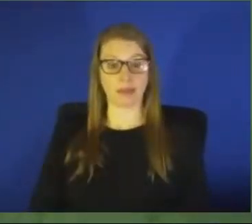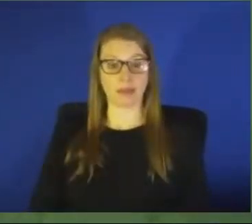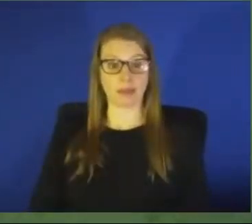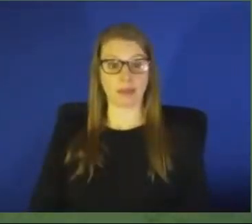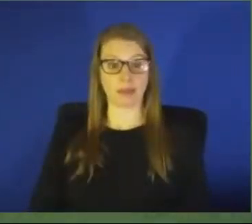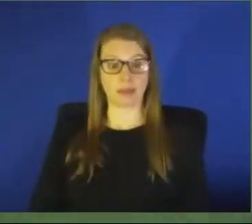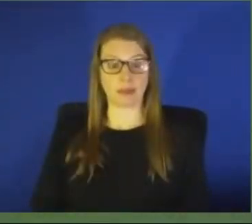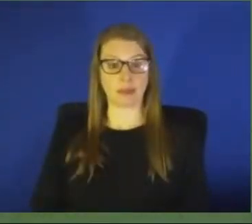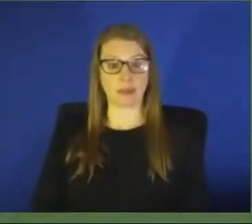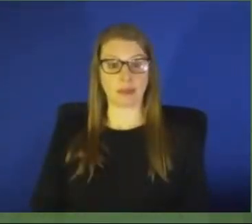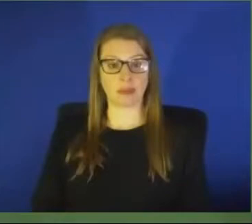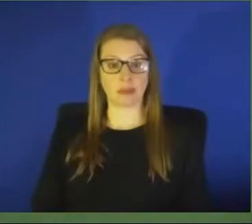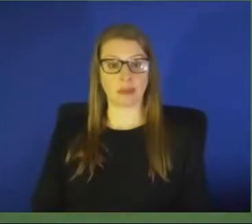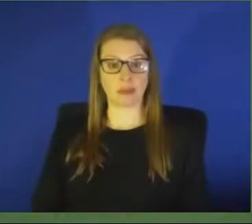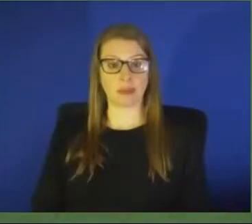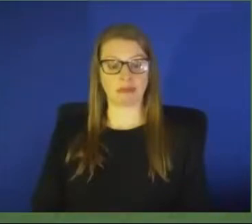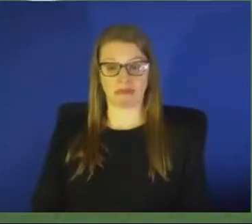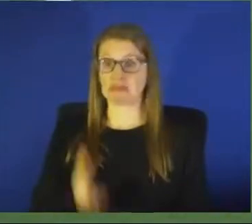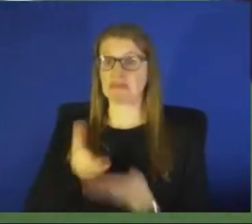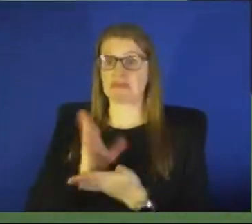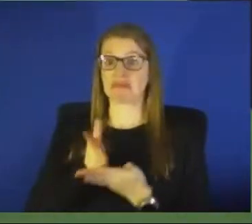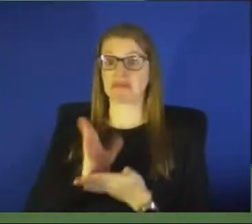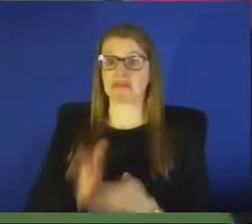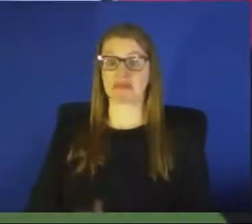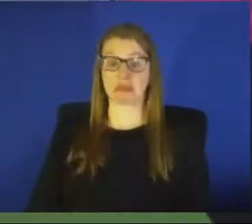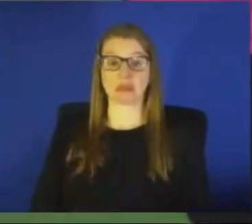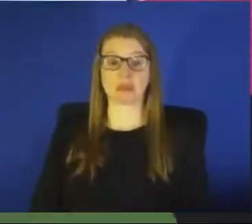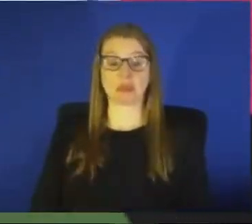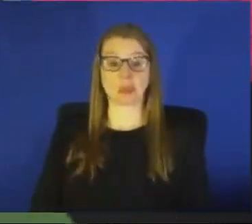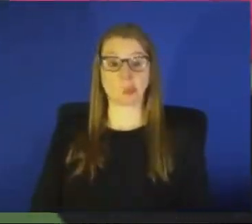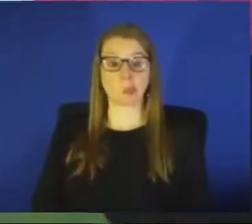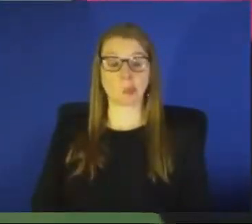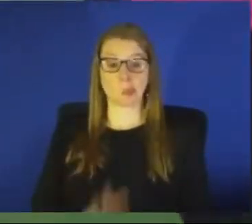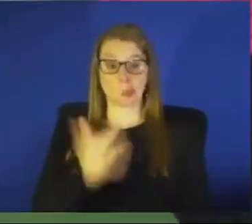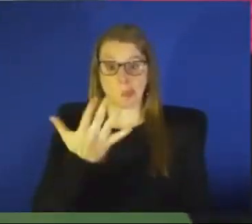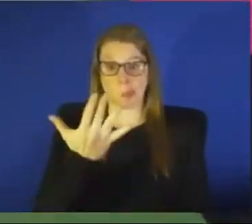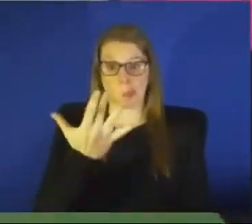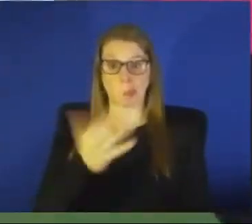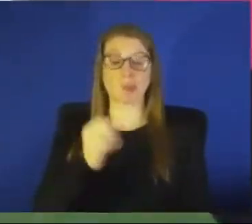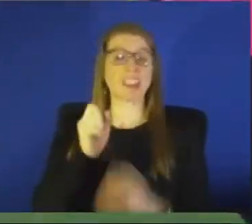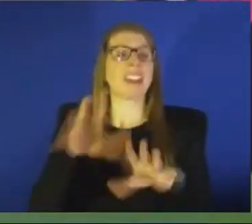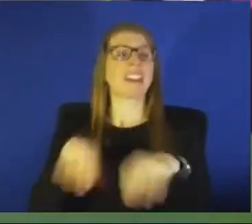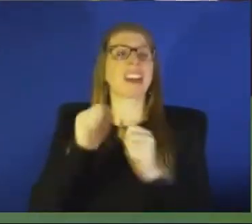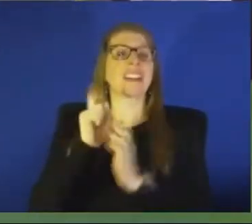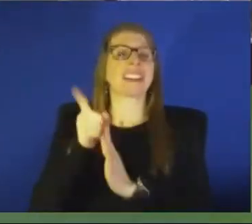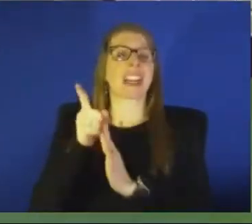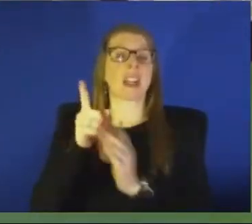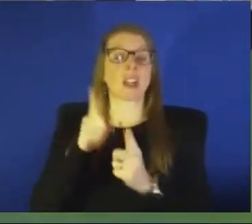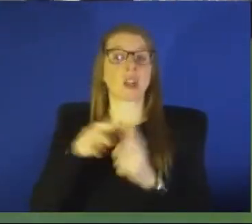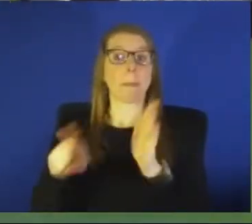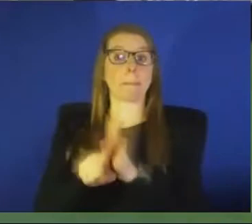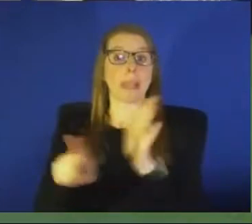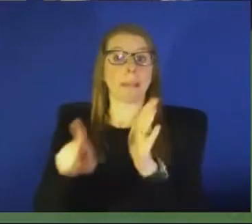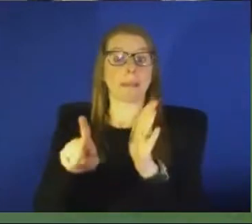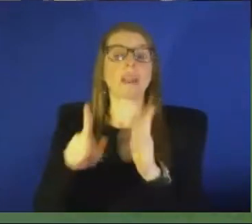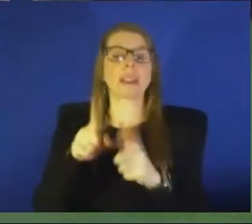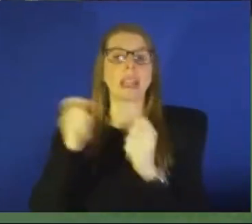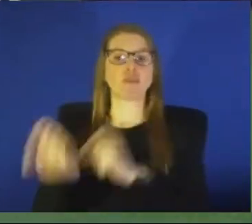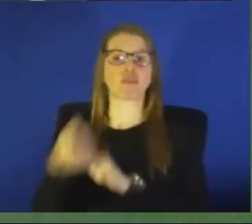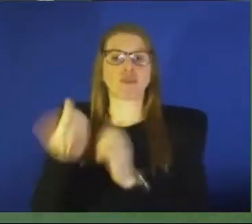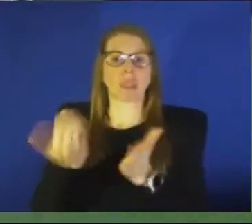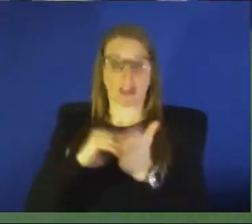Okay. It's all right. Now, it takes a second to think, but once it beeps, you can swing again. Okay. There we go. Go